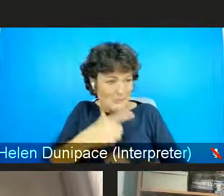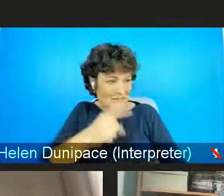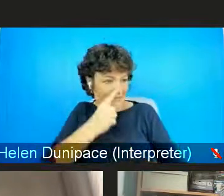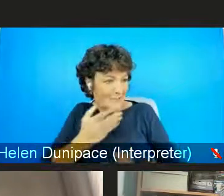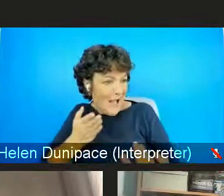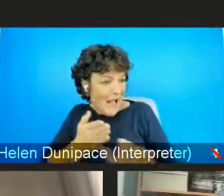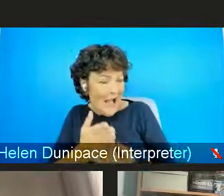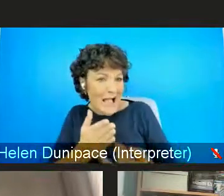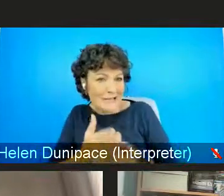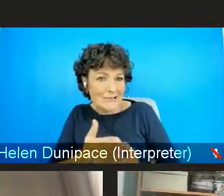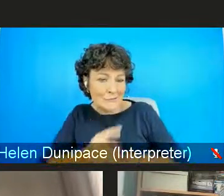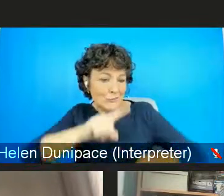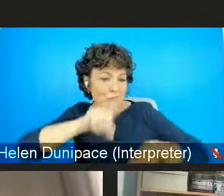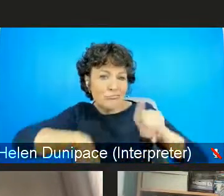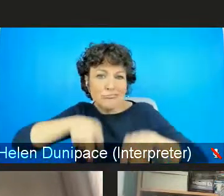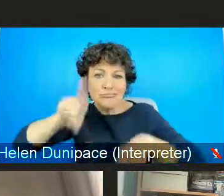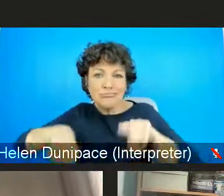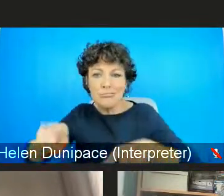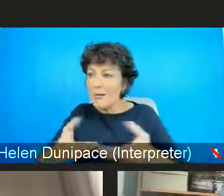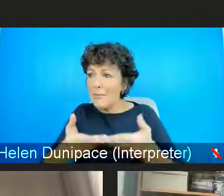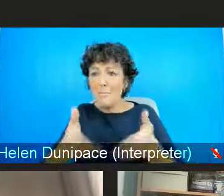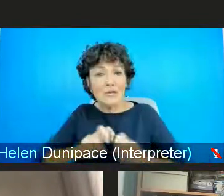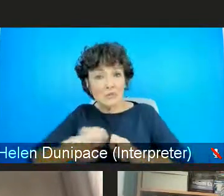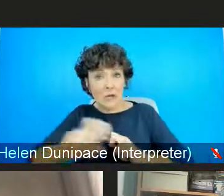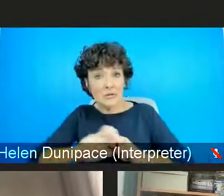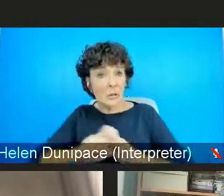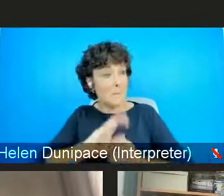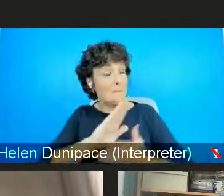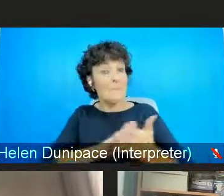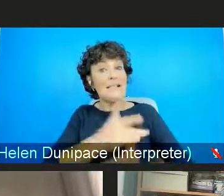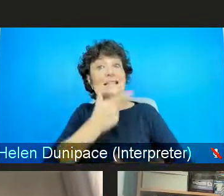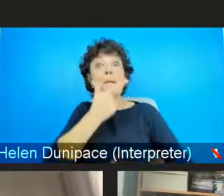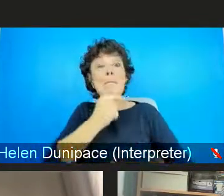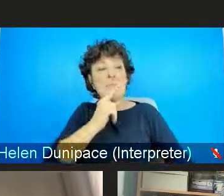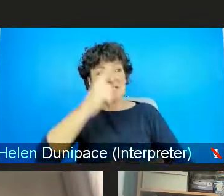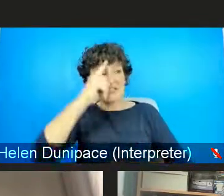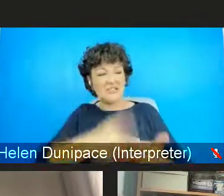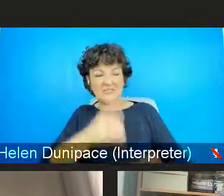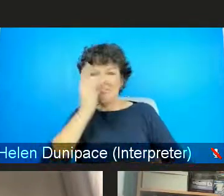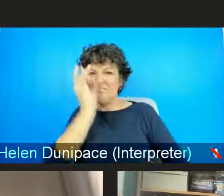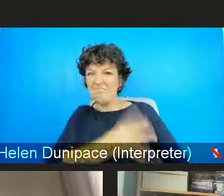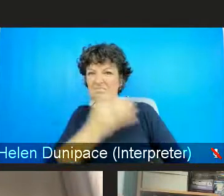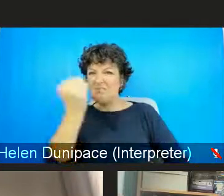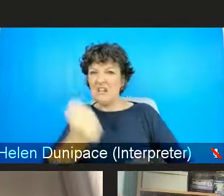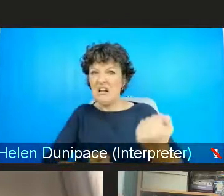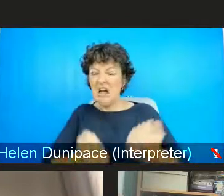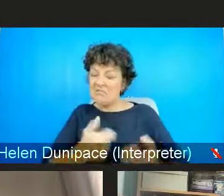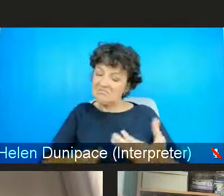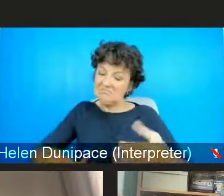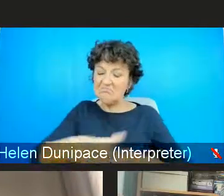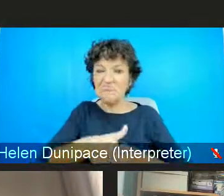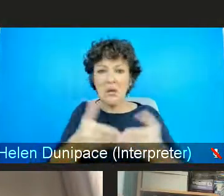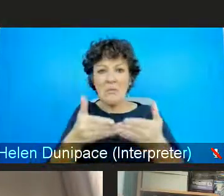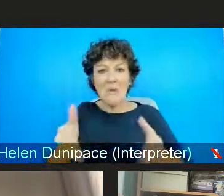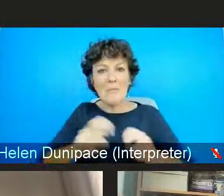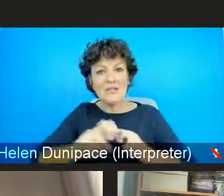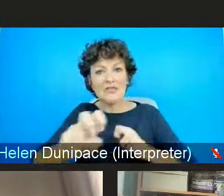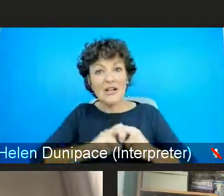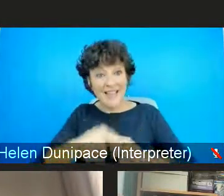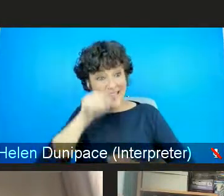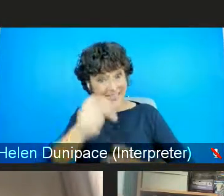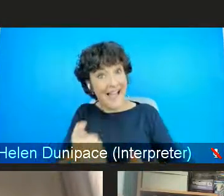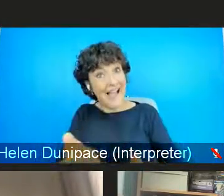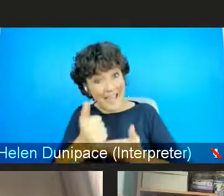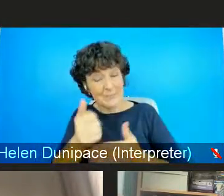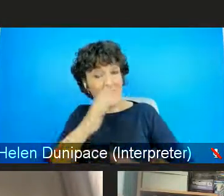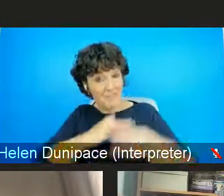affordable and good quality public transport, so that the way that people move around the city or move around the country can change as well. And of course,